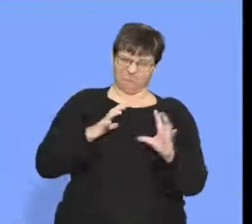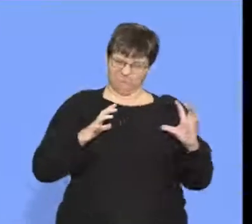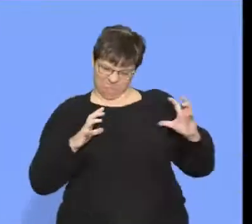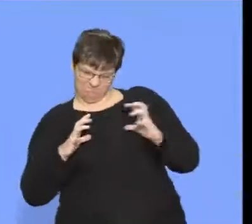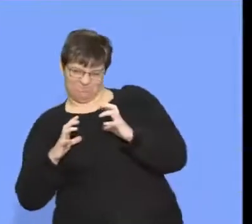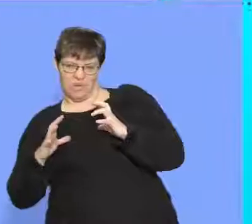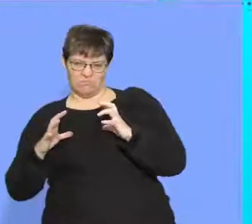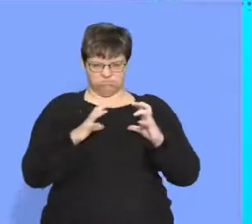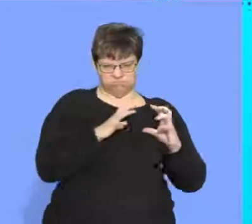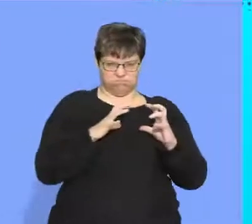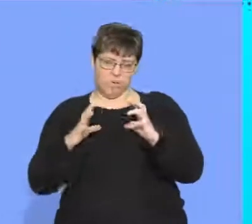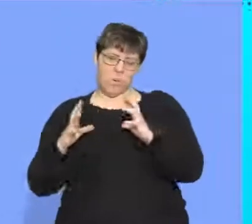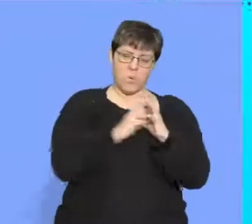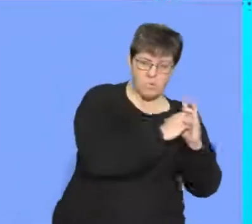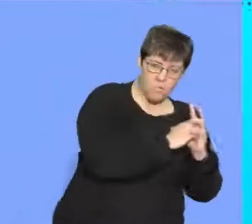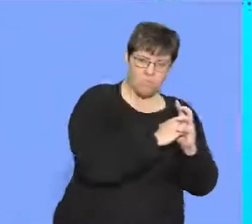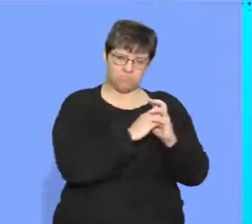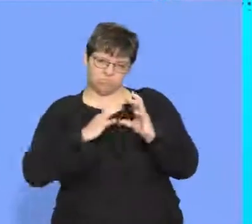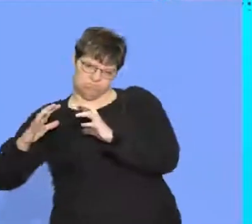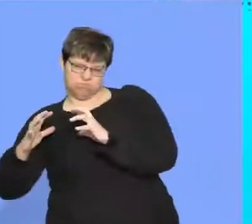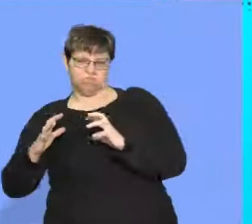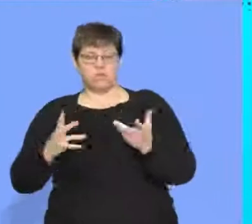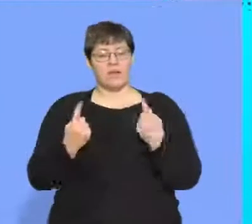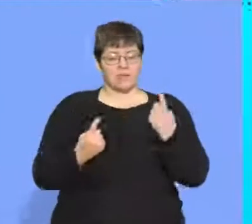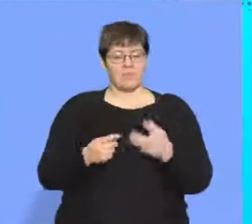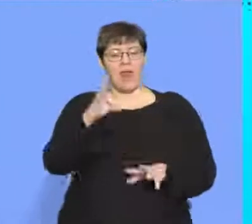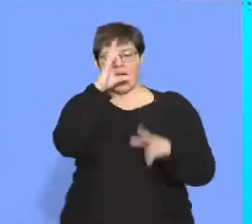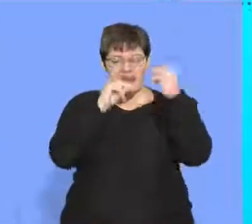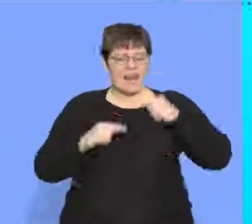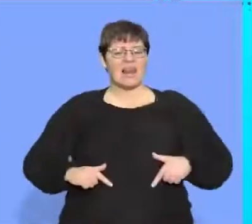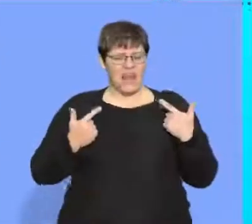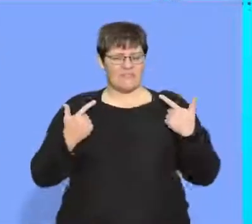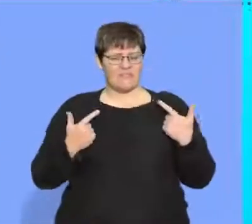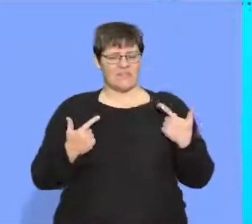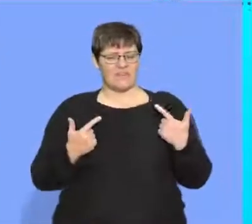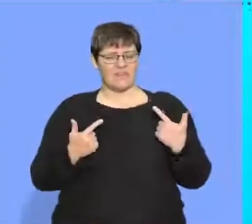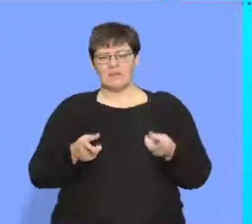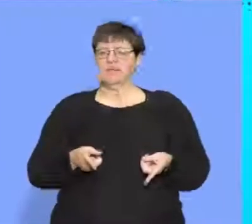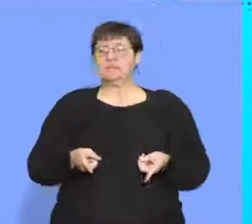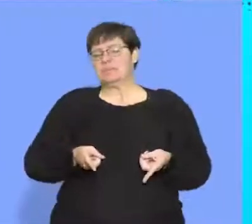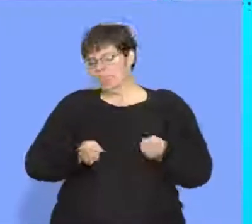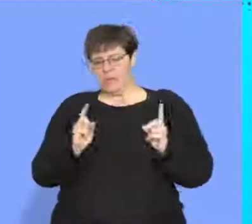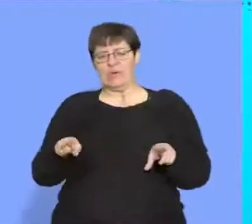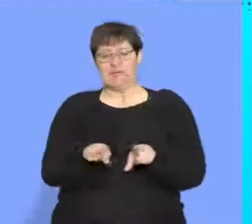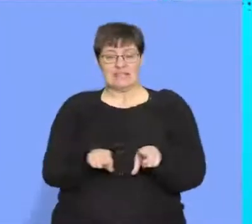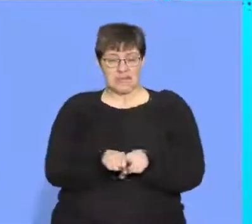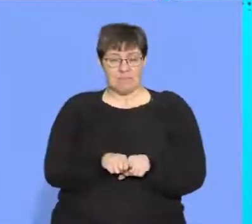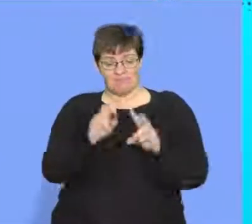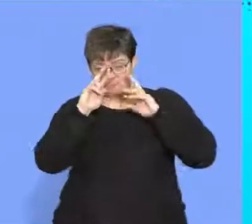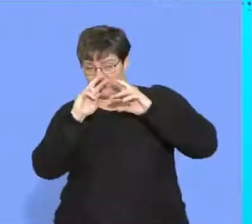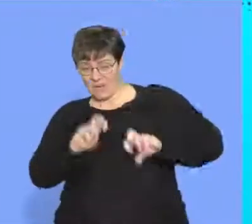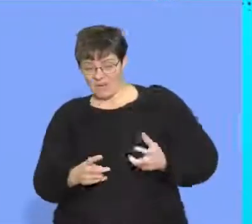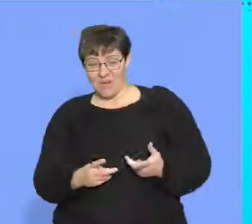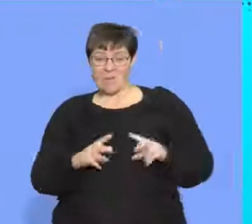force. Now, the magnetic fields that you and I experience in our everyday lives are not quite like the ones